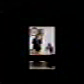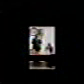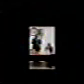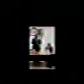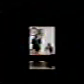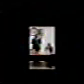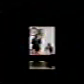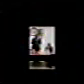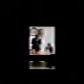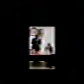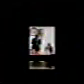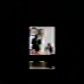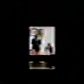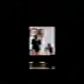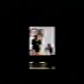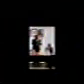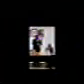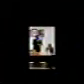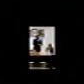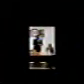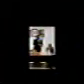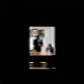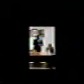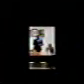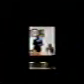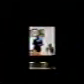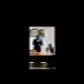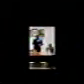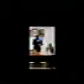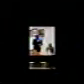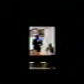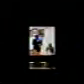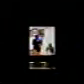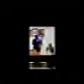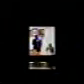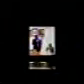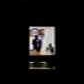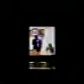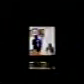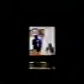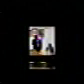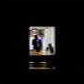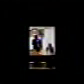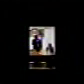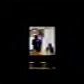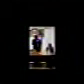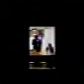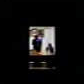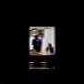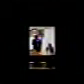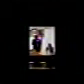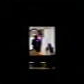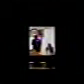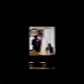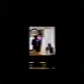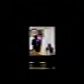evil power, no mountain can stand before you anymore in Jesus' name.